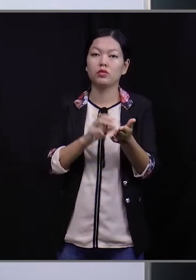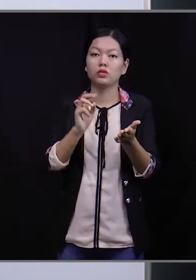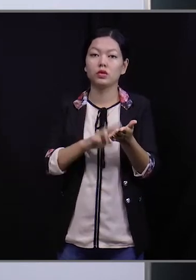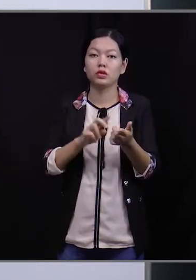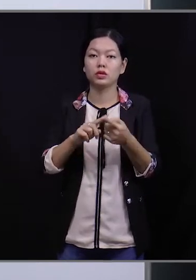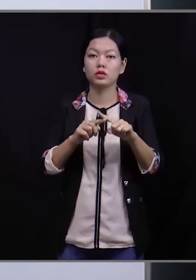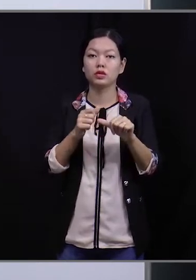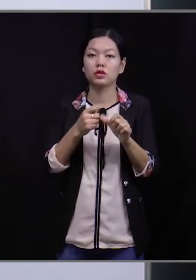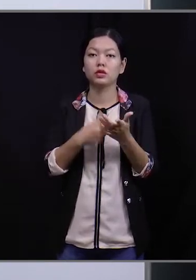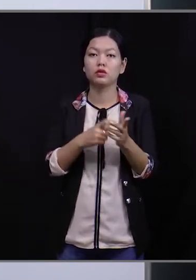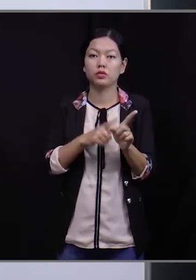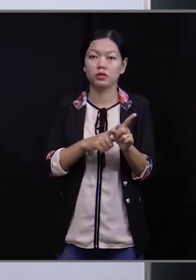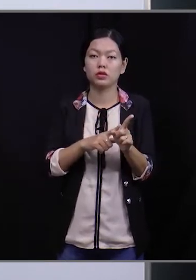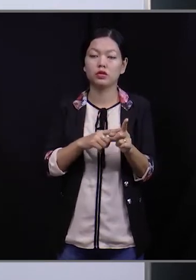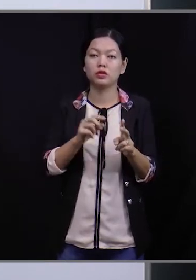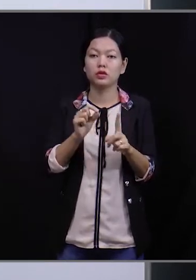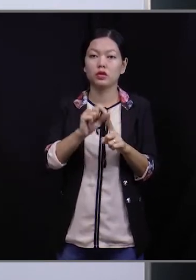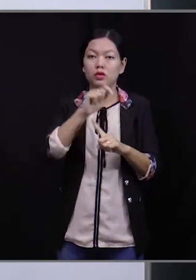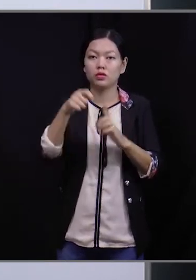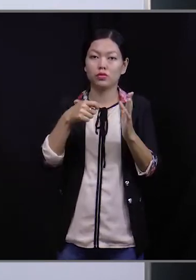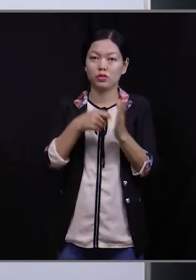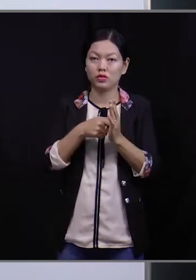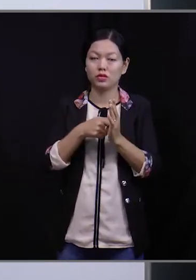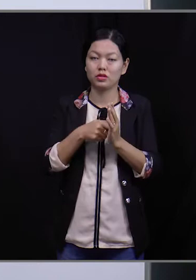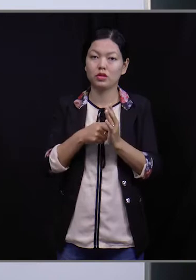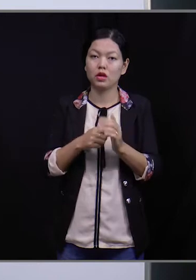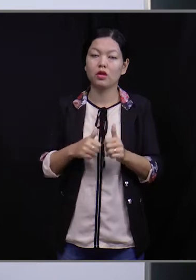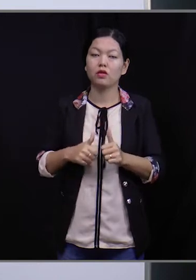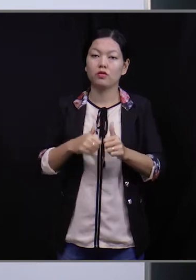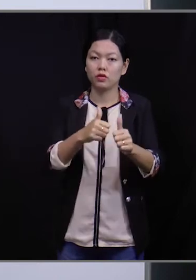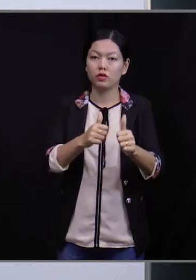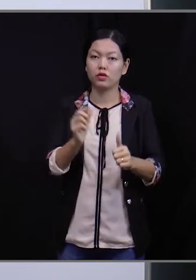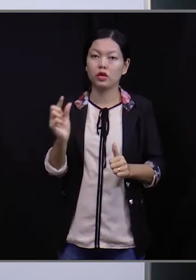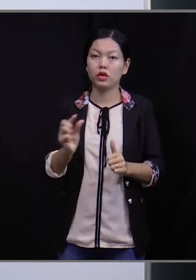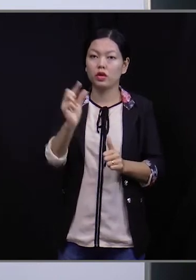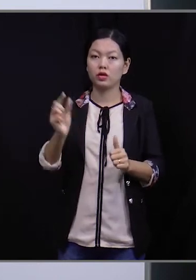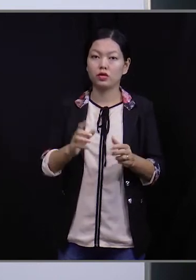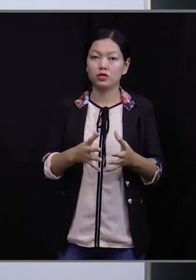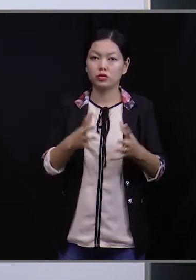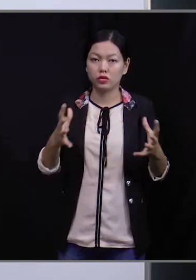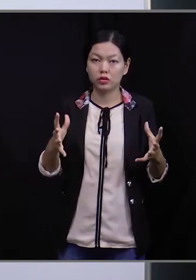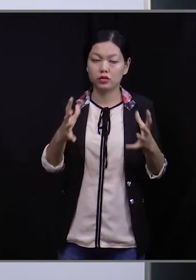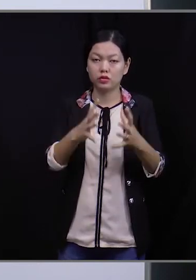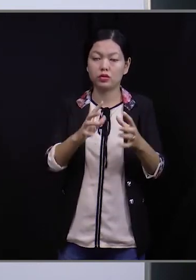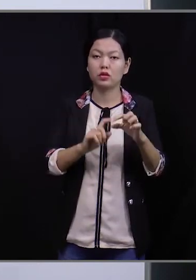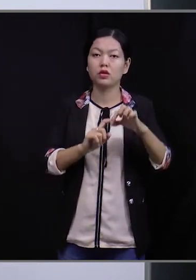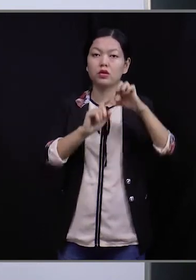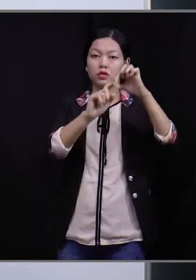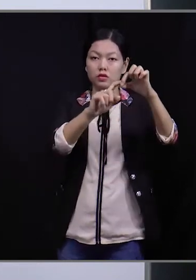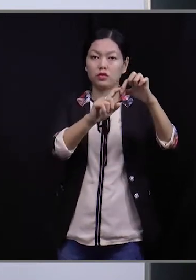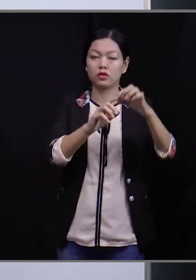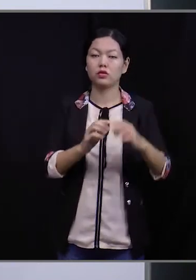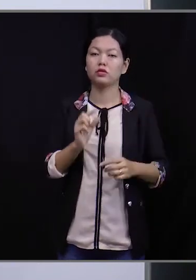will start adopting all this, thereby checking the abnormal situation. Now, why